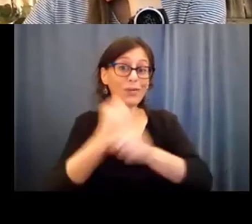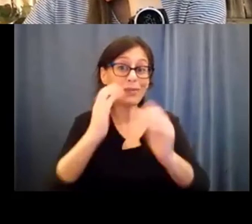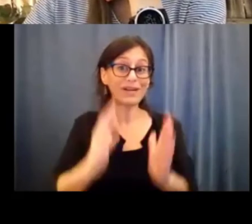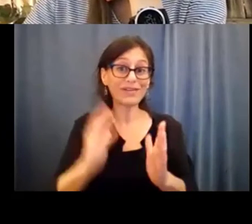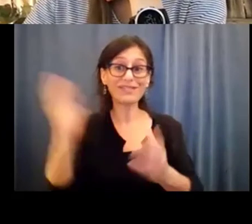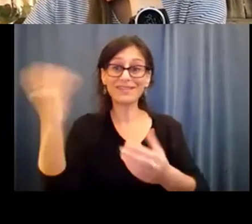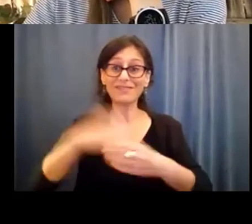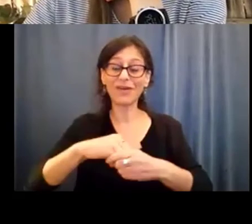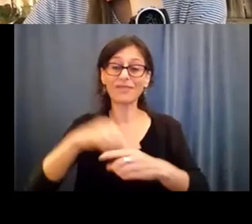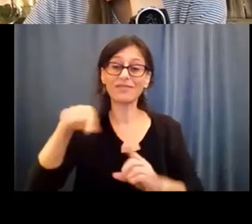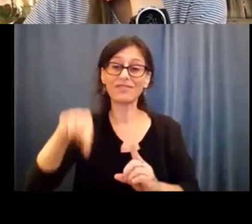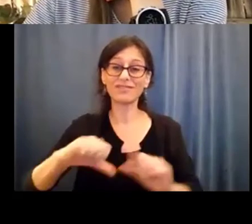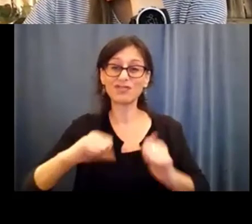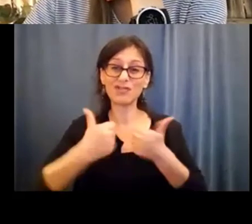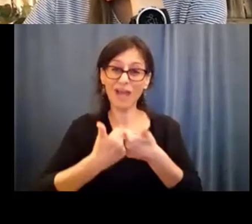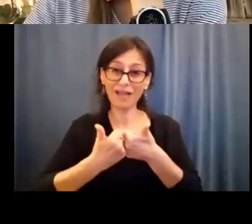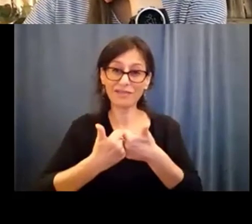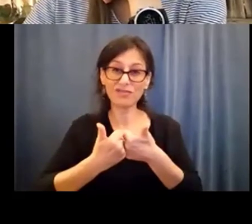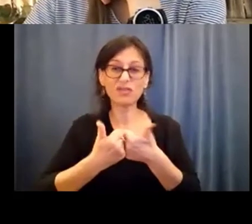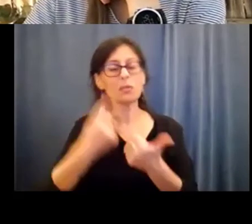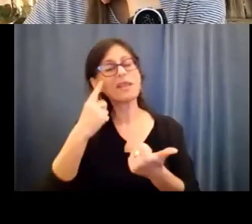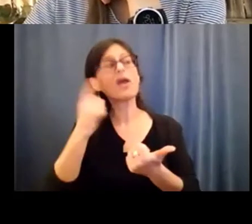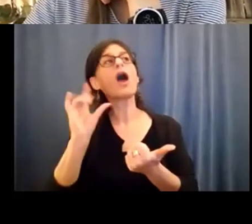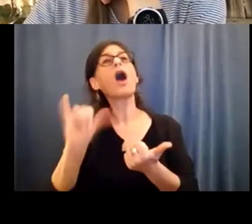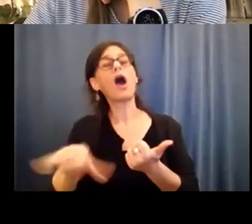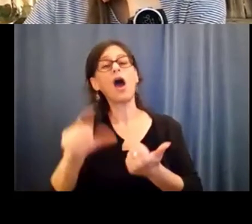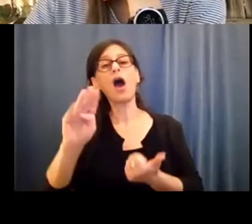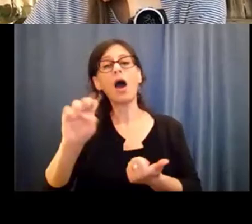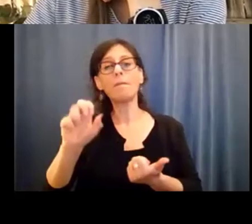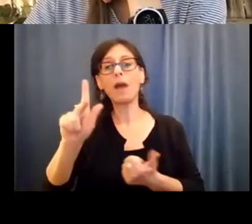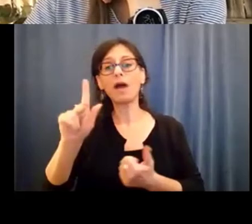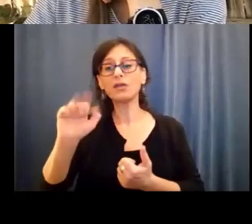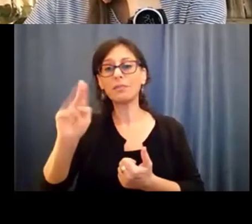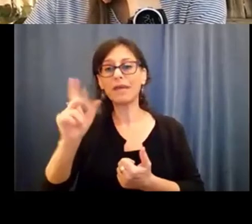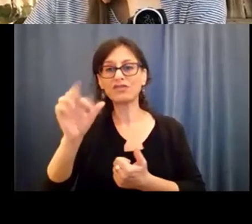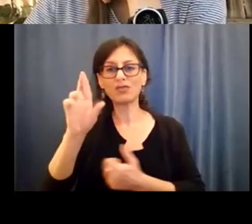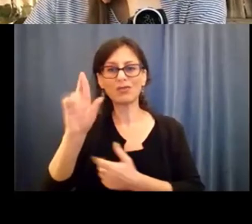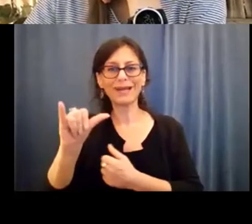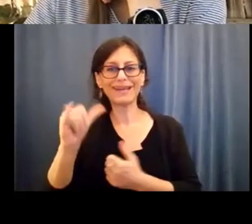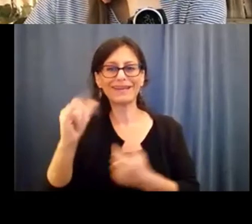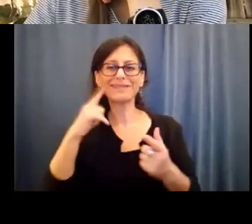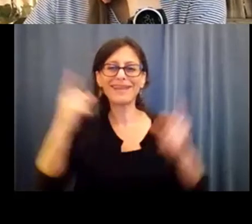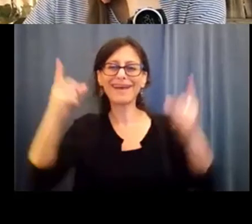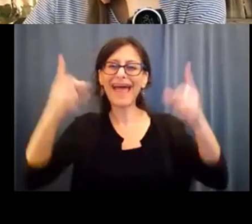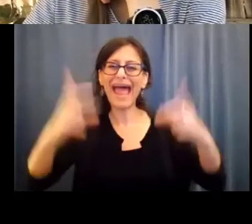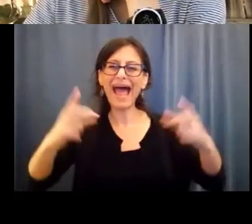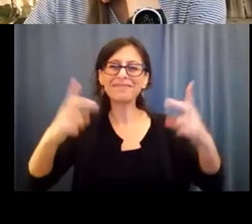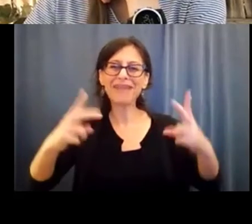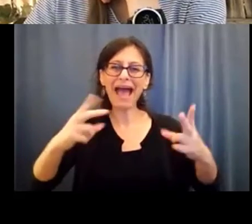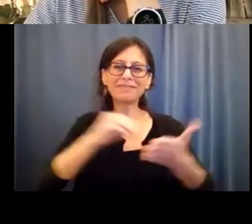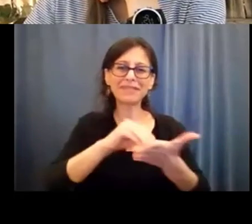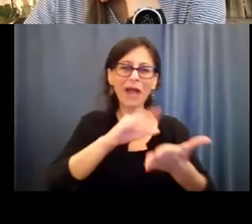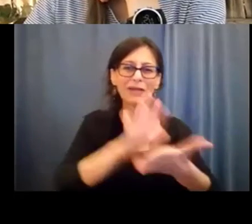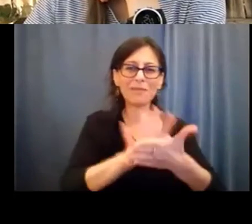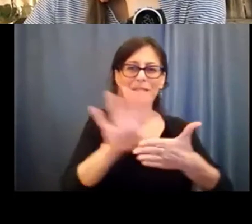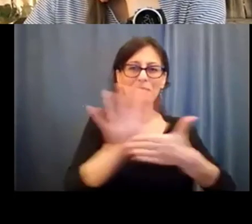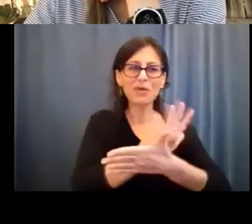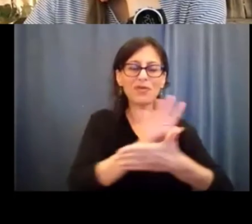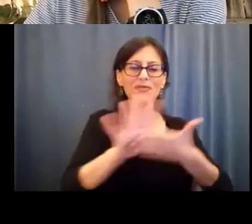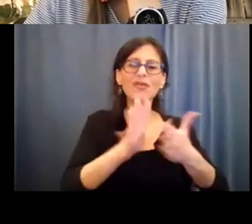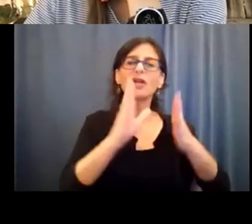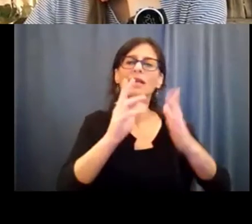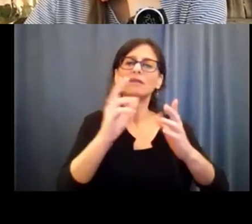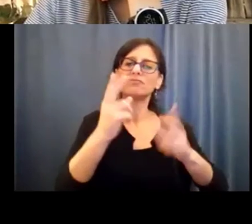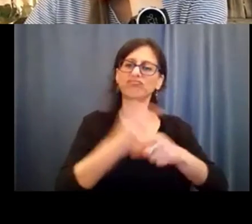taken part in the film challenge. So this year, what we thought is let's do mockumentary, because we thought it would be a combination of documentary